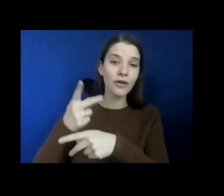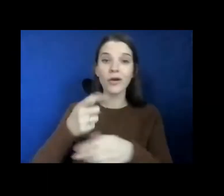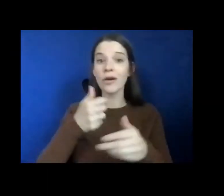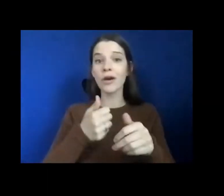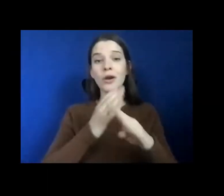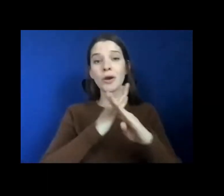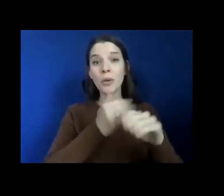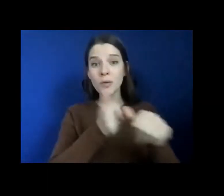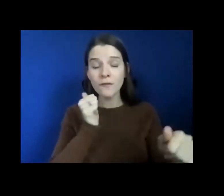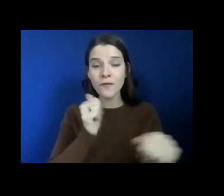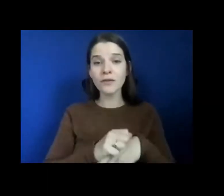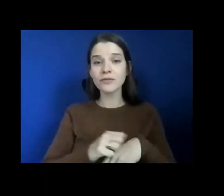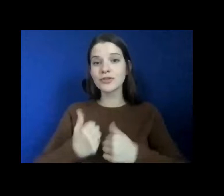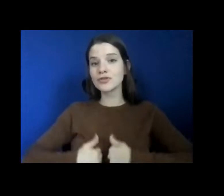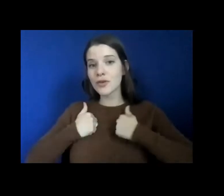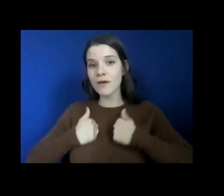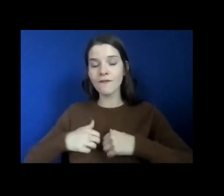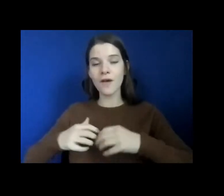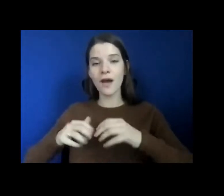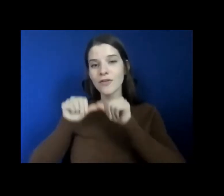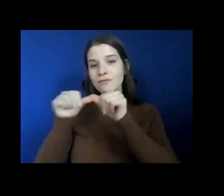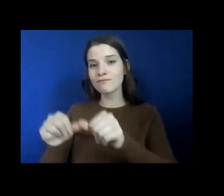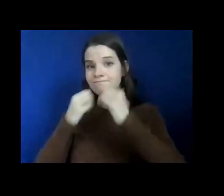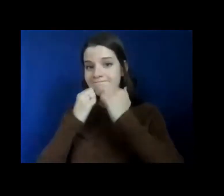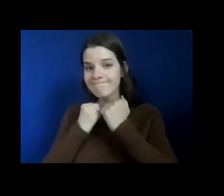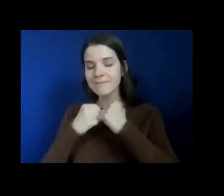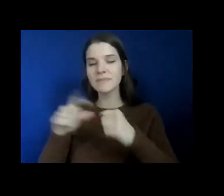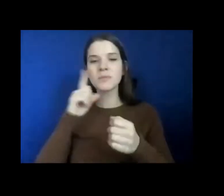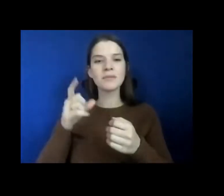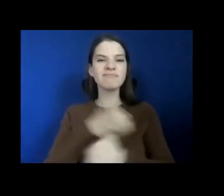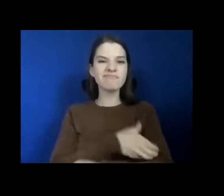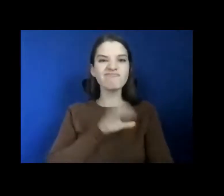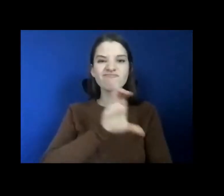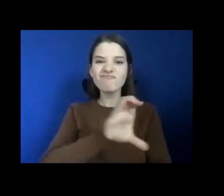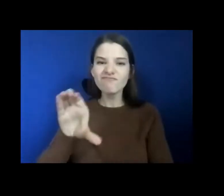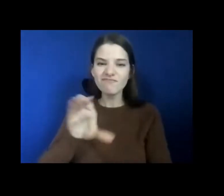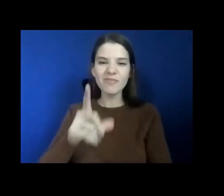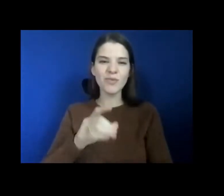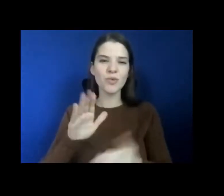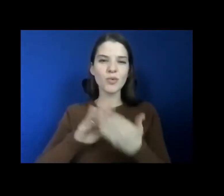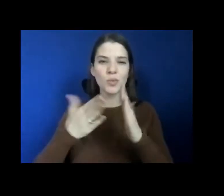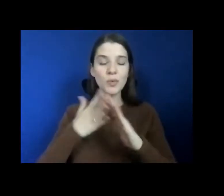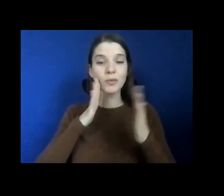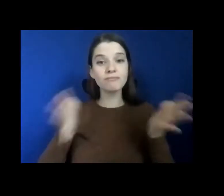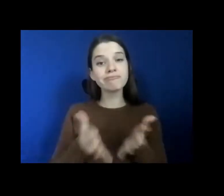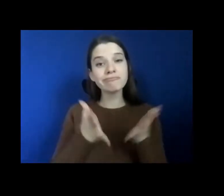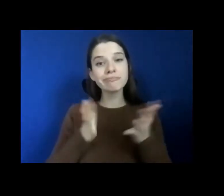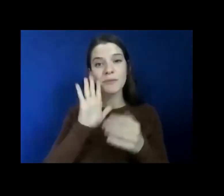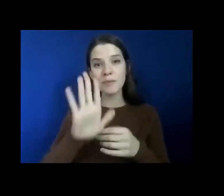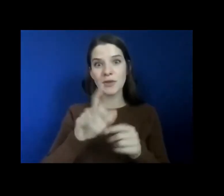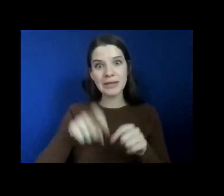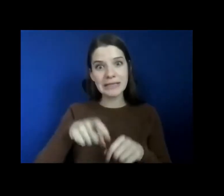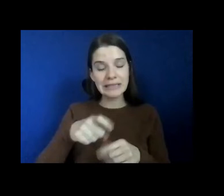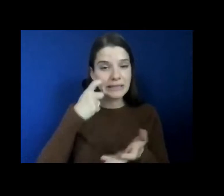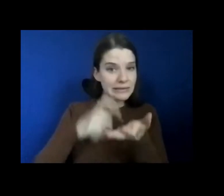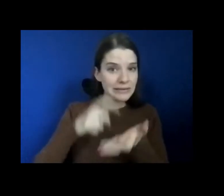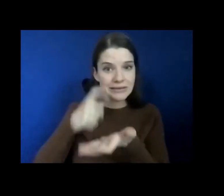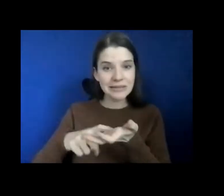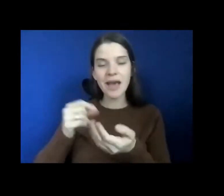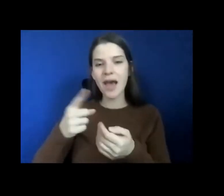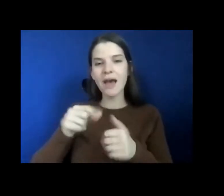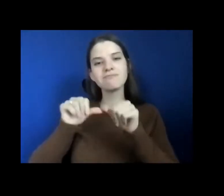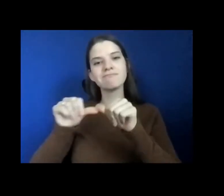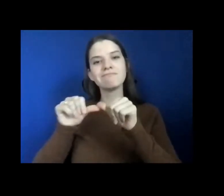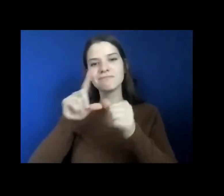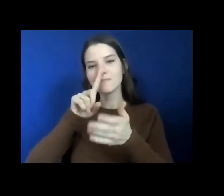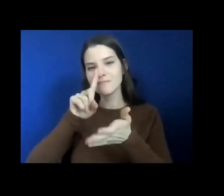survivorship by empowering the community to identify their needs and assist in creating solutions. We focus